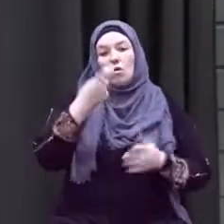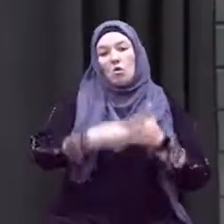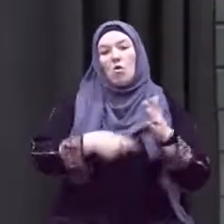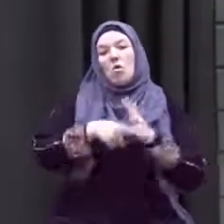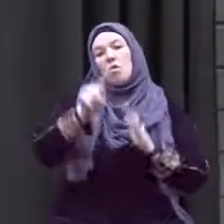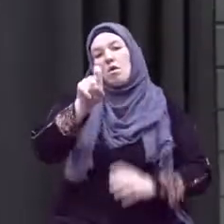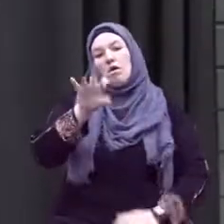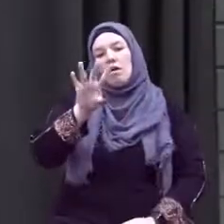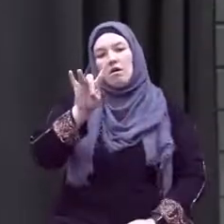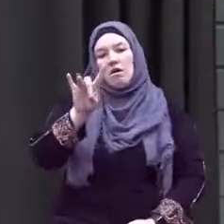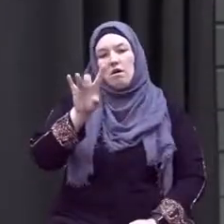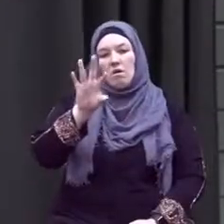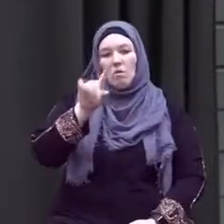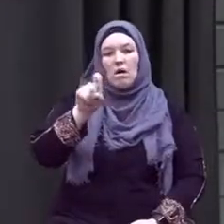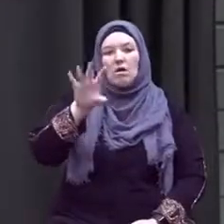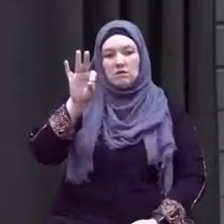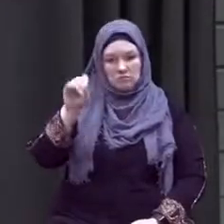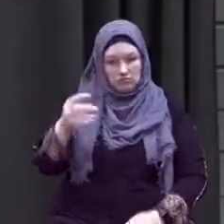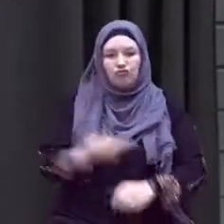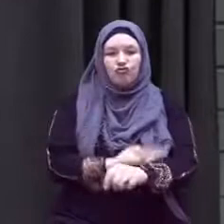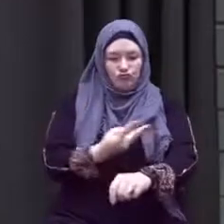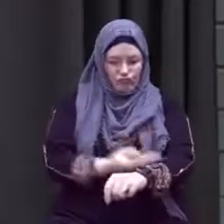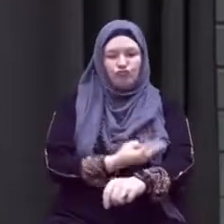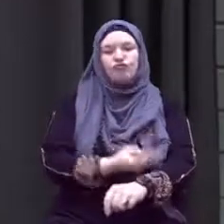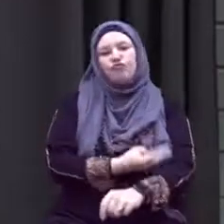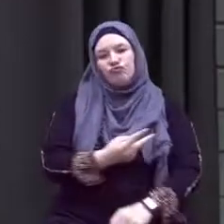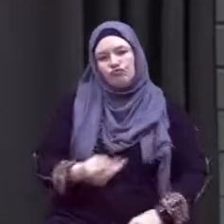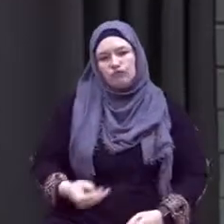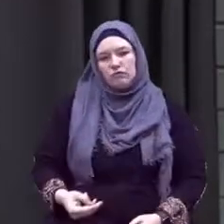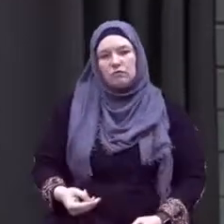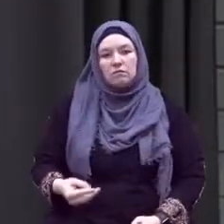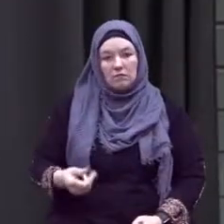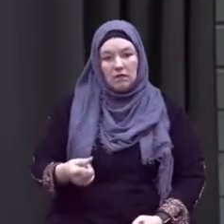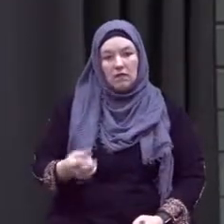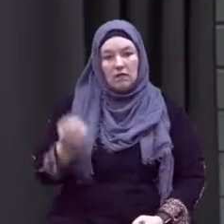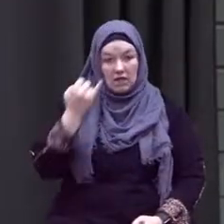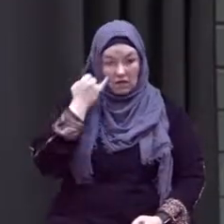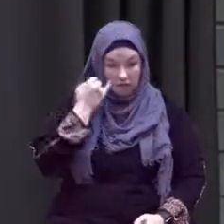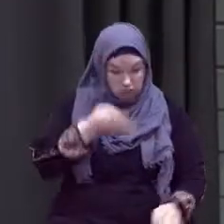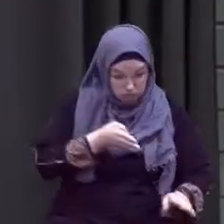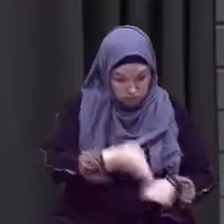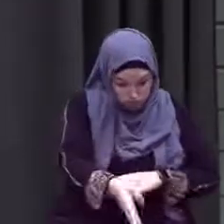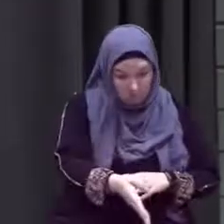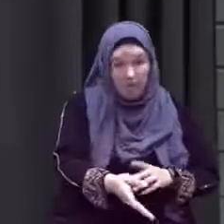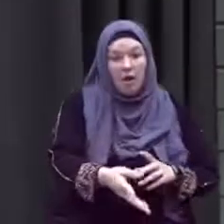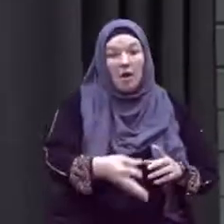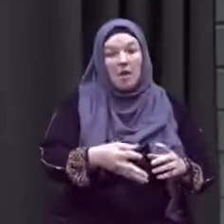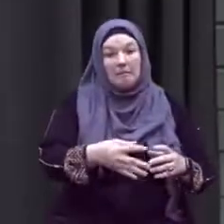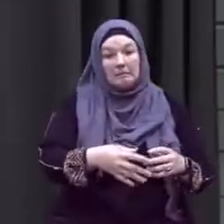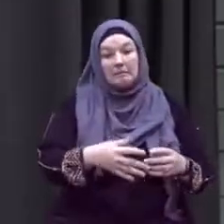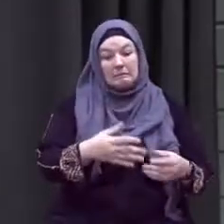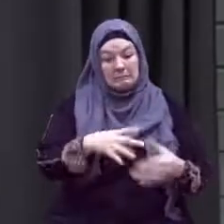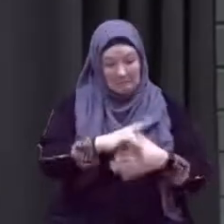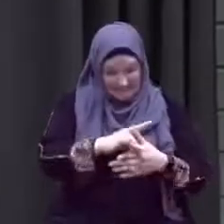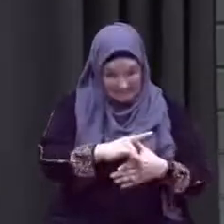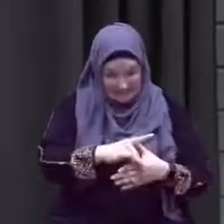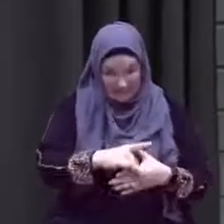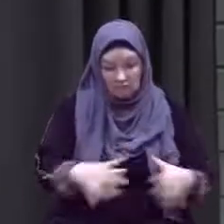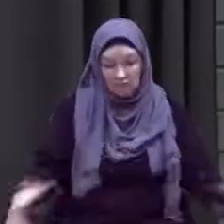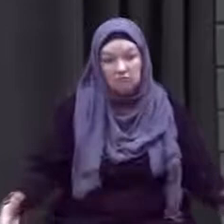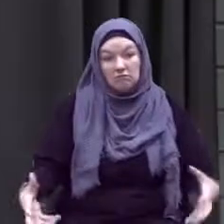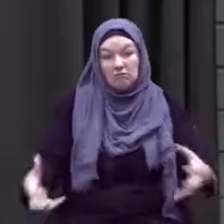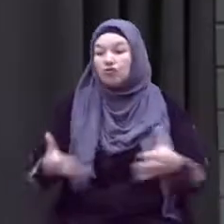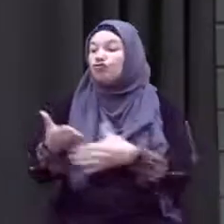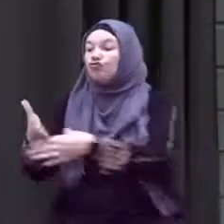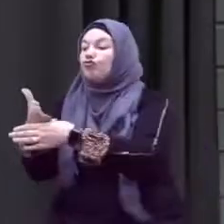that you will give them the money, they will buy the sacrifice, do it in your name, and distribute it to the poor and the needy. They found